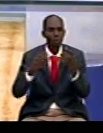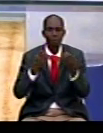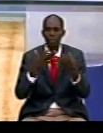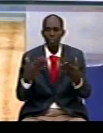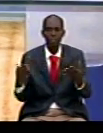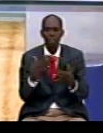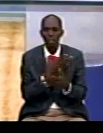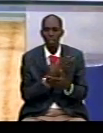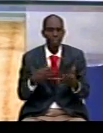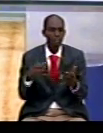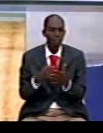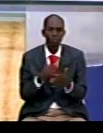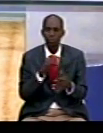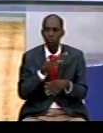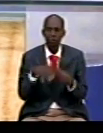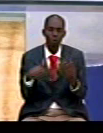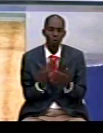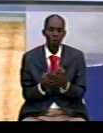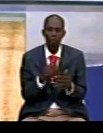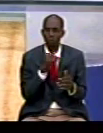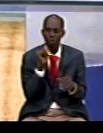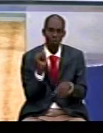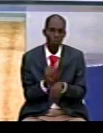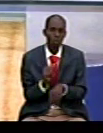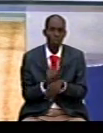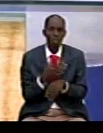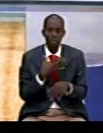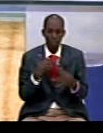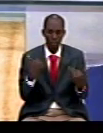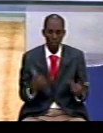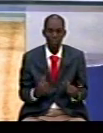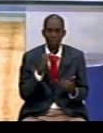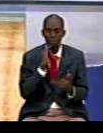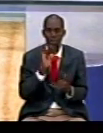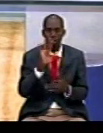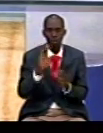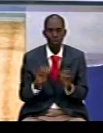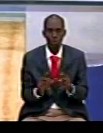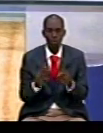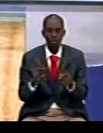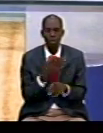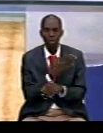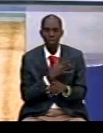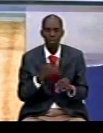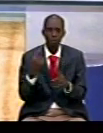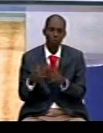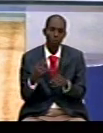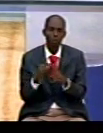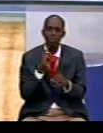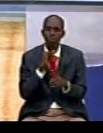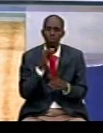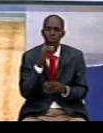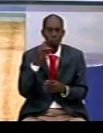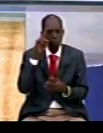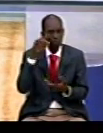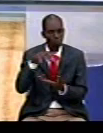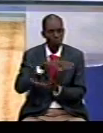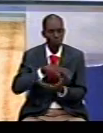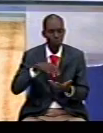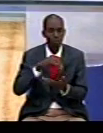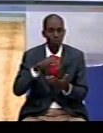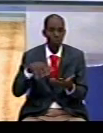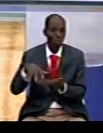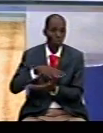and yet it didn't work. And here is your chance, and the word is not mixing with faith in the